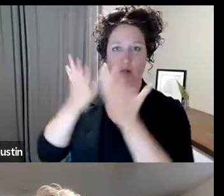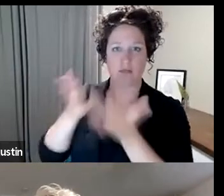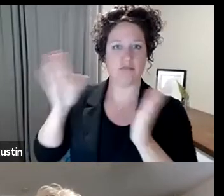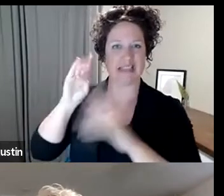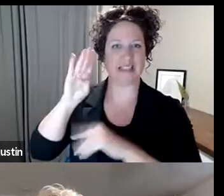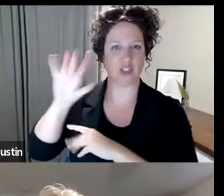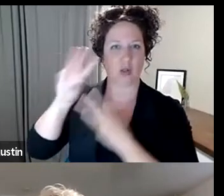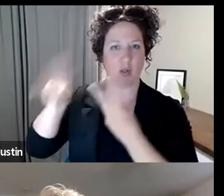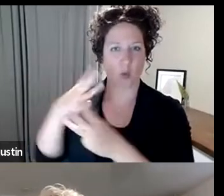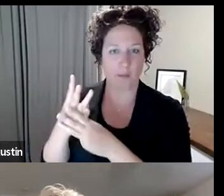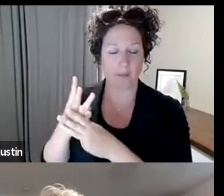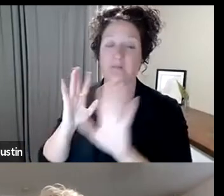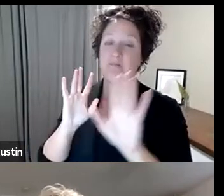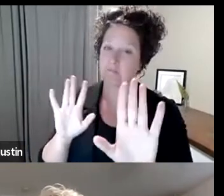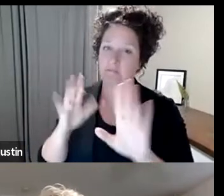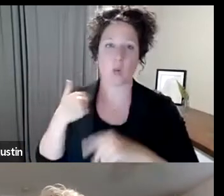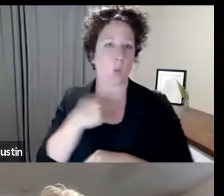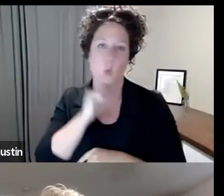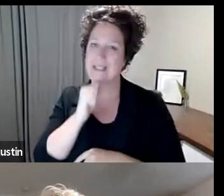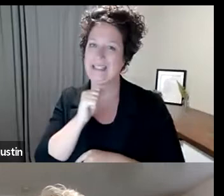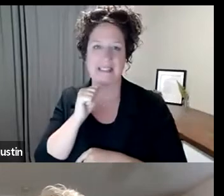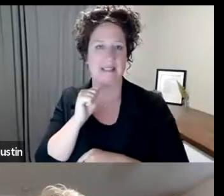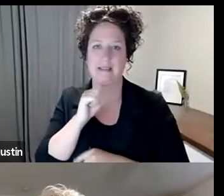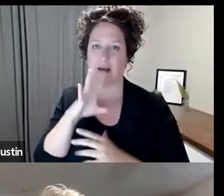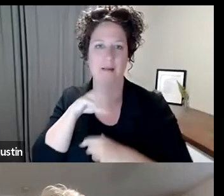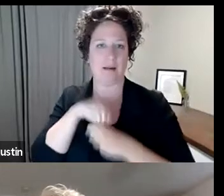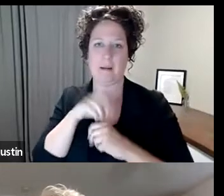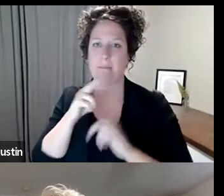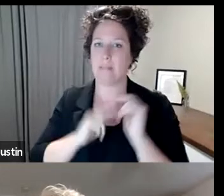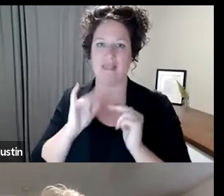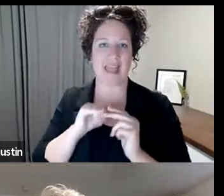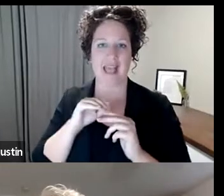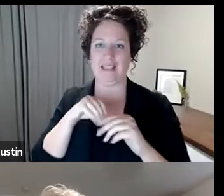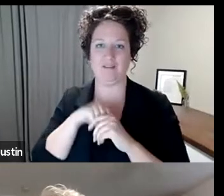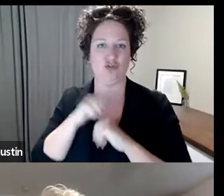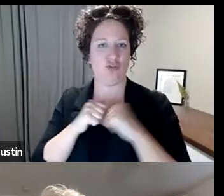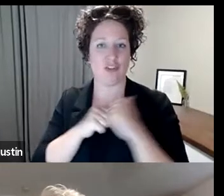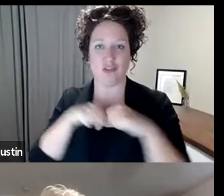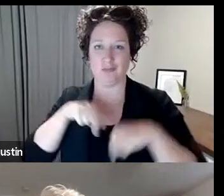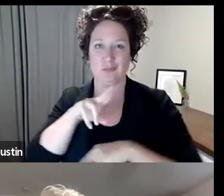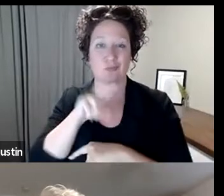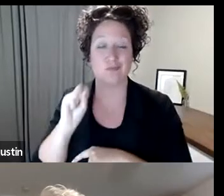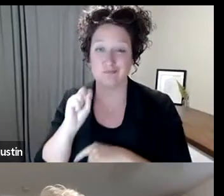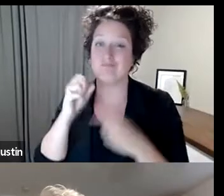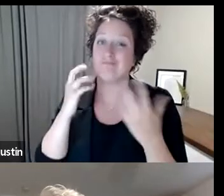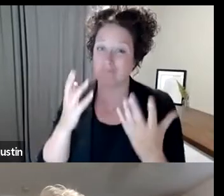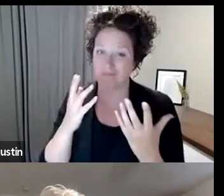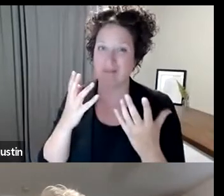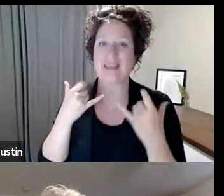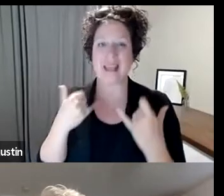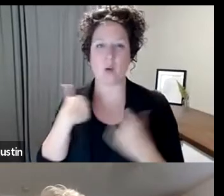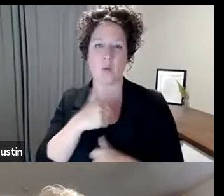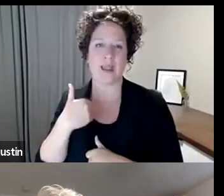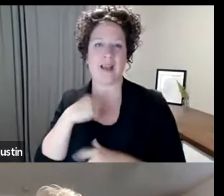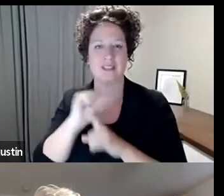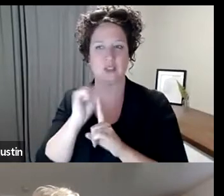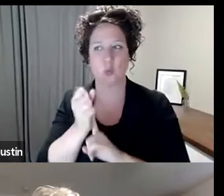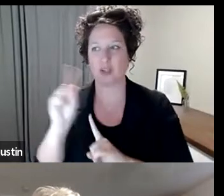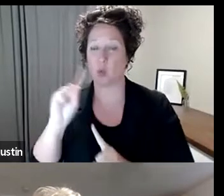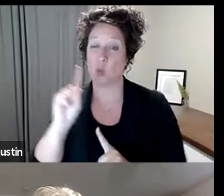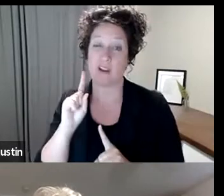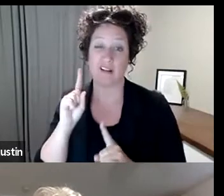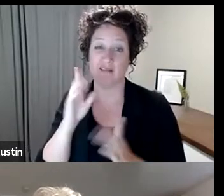Now, we did not build that infrastructure in the United States, and we have ended up with a situation where, in